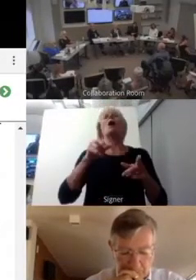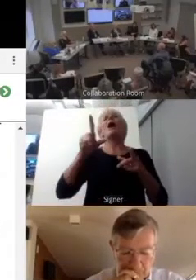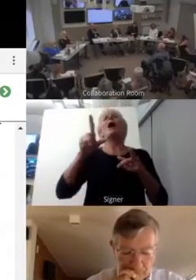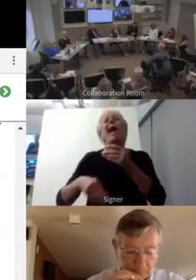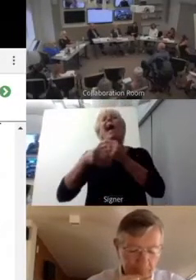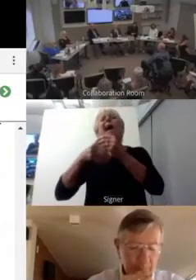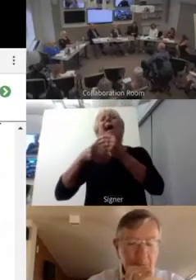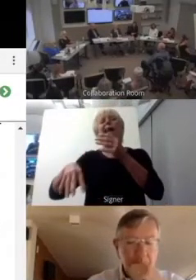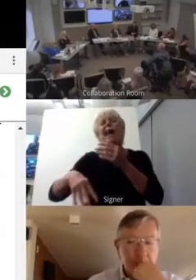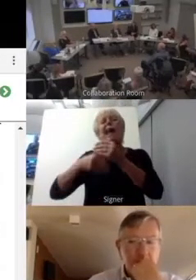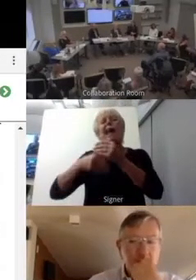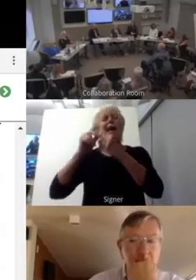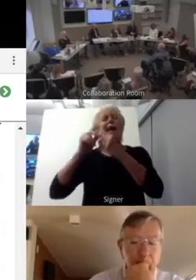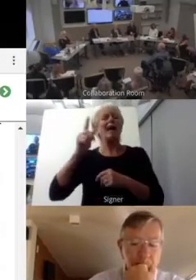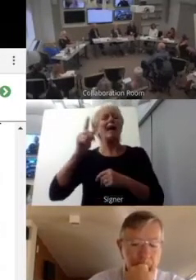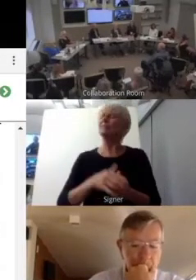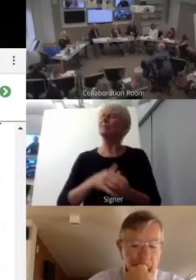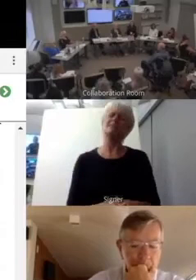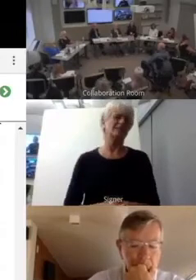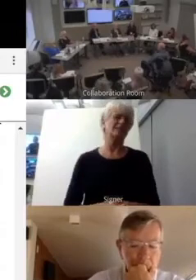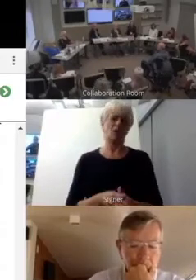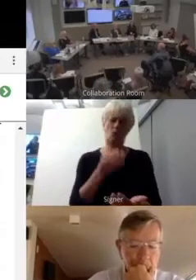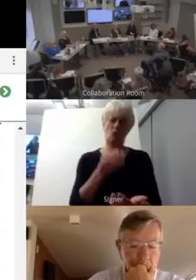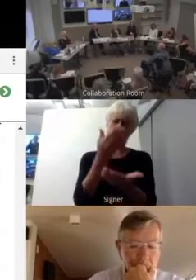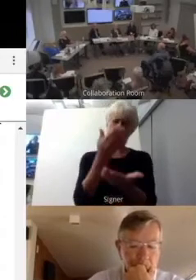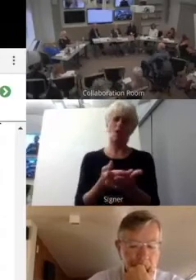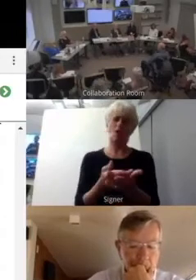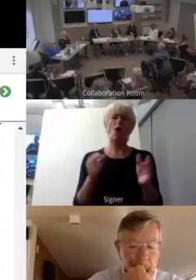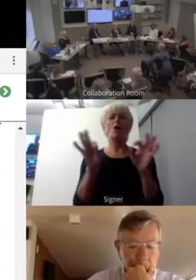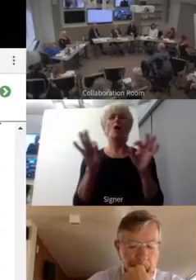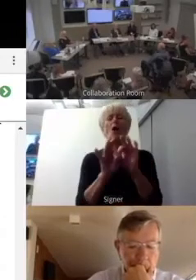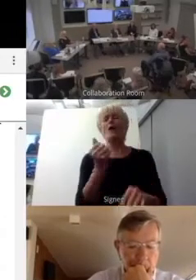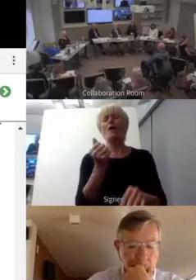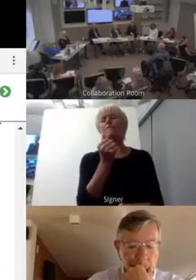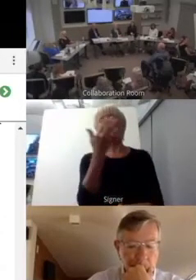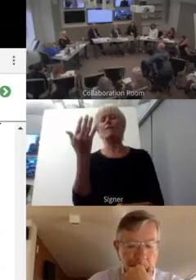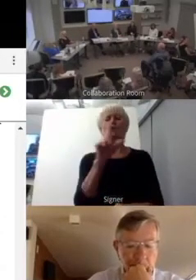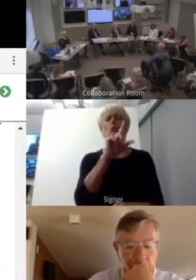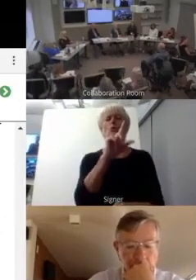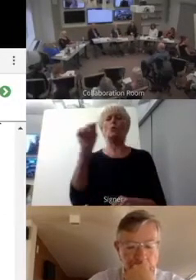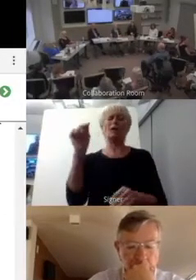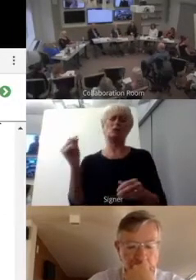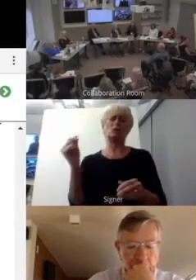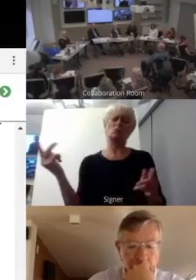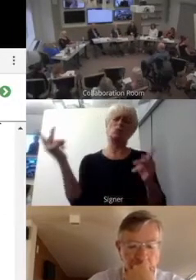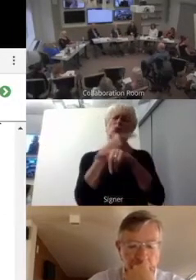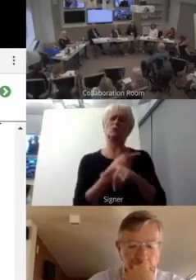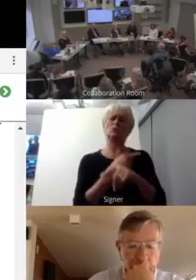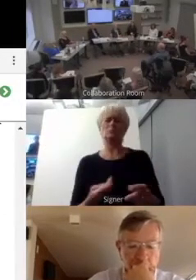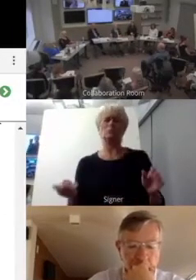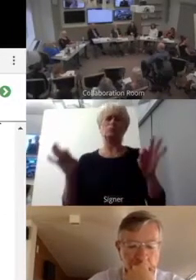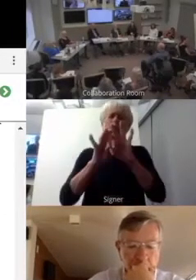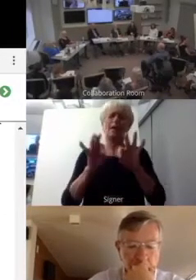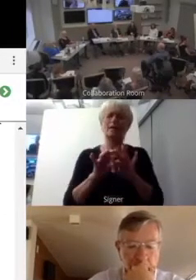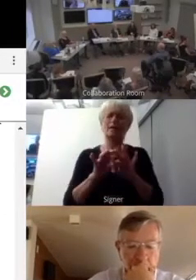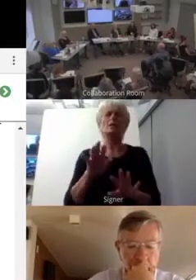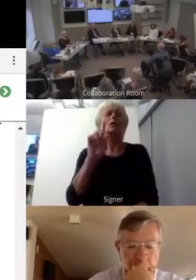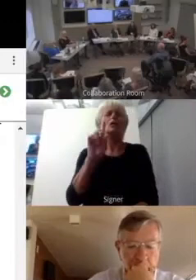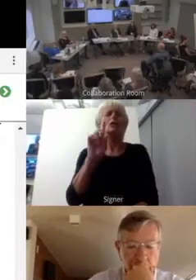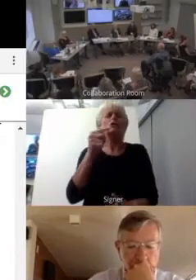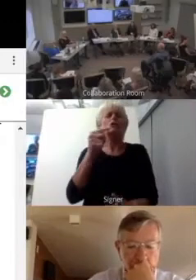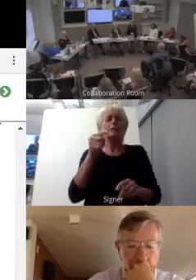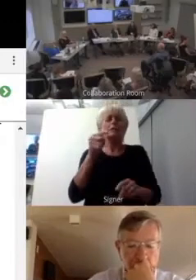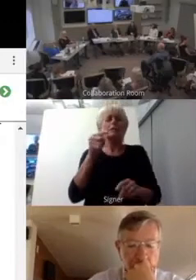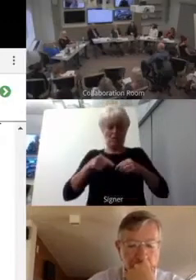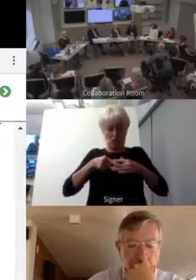to cost 15 to 20 times more than just thinking about the accessibility. And ultimately, the thing we are always